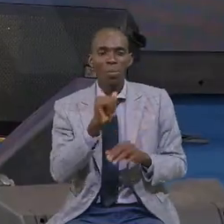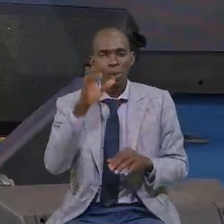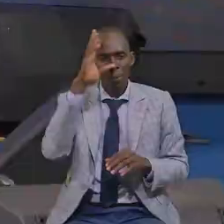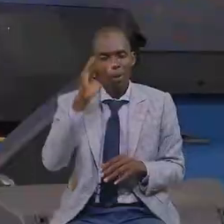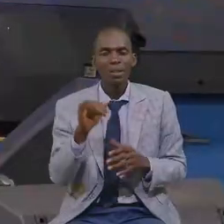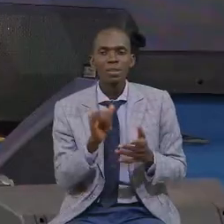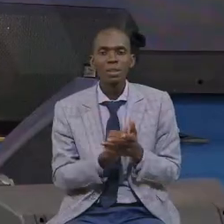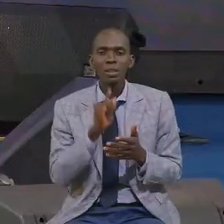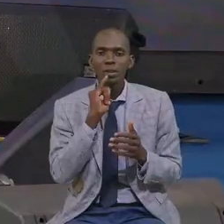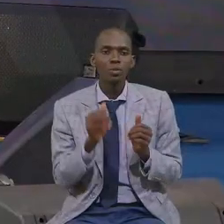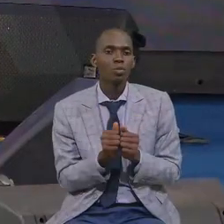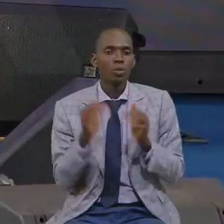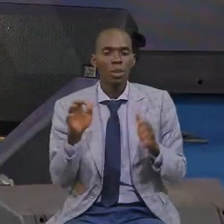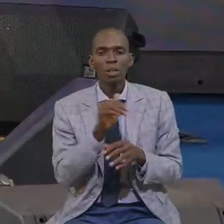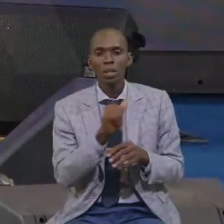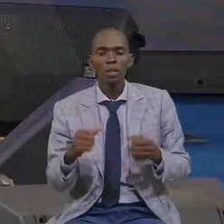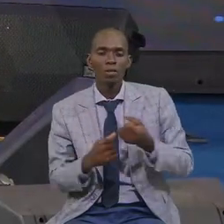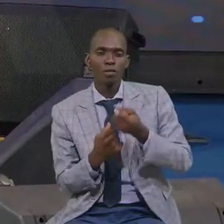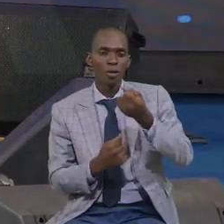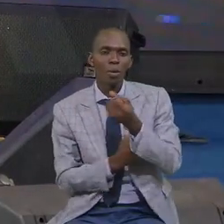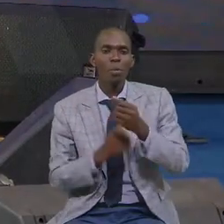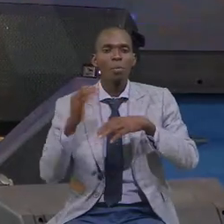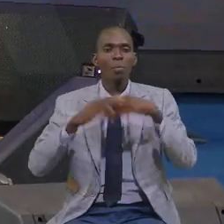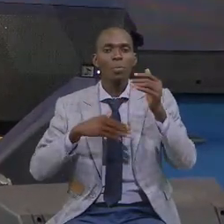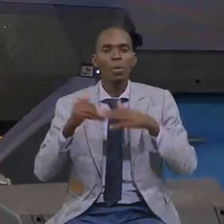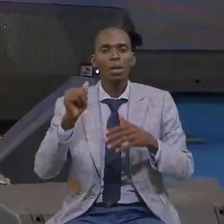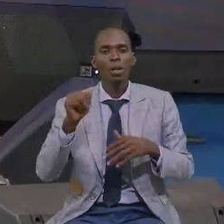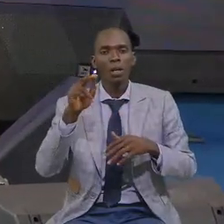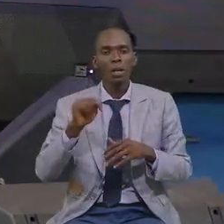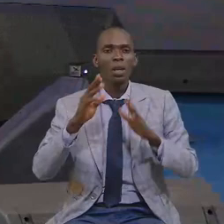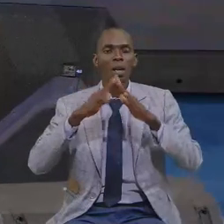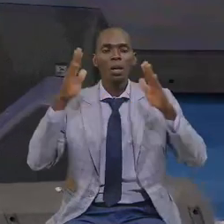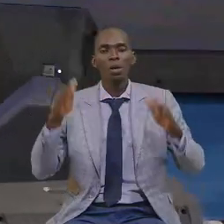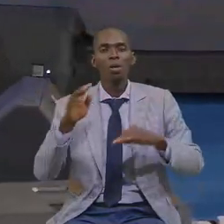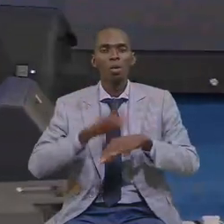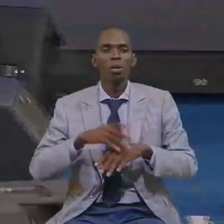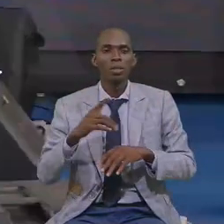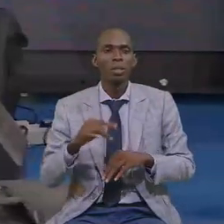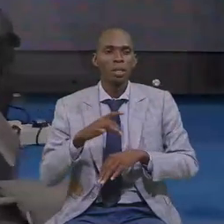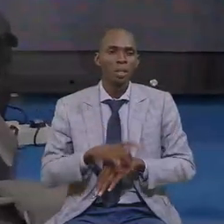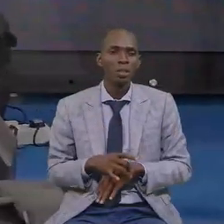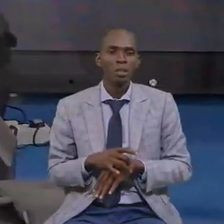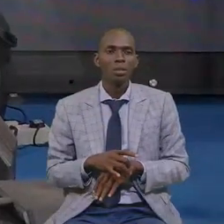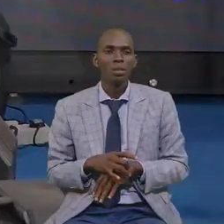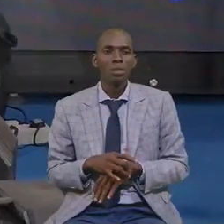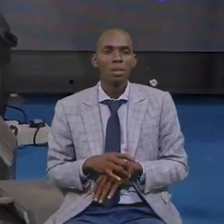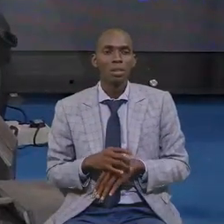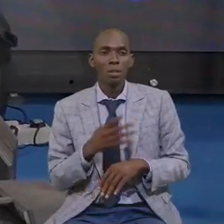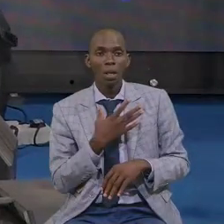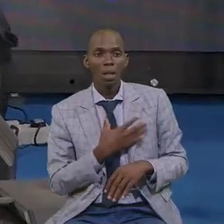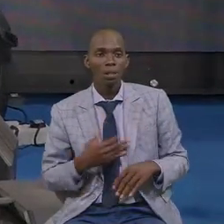a foundation built an house upon the earth, against which